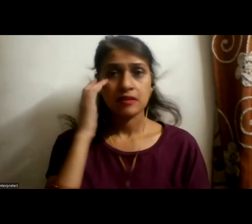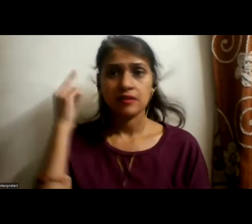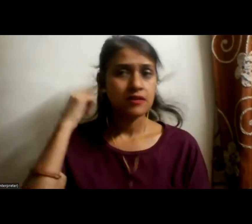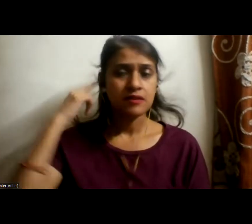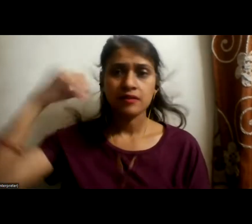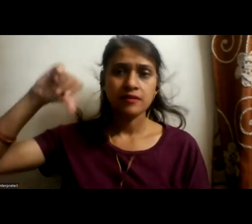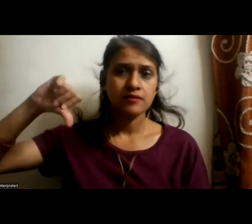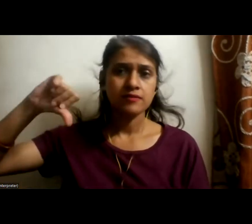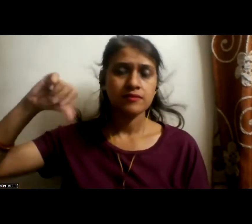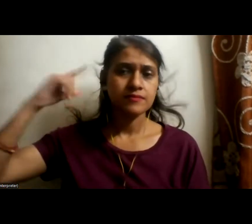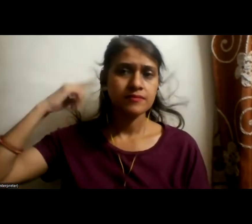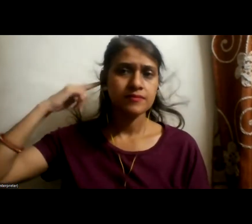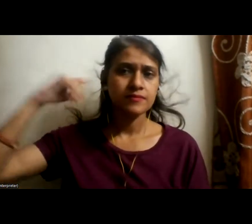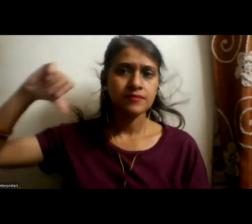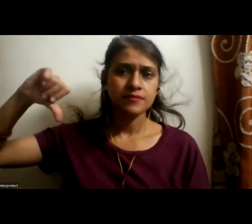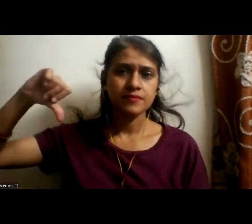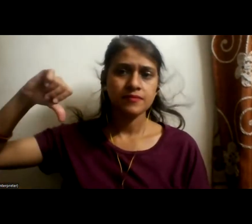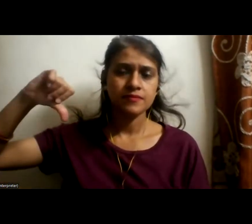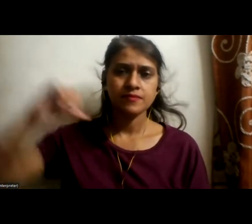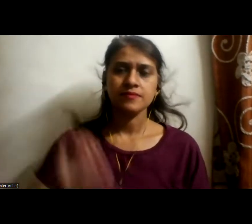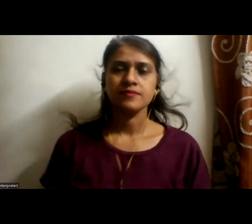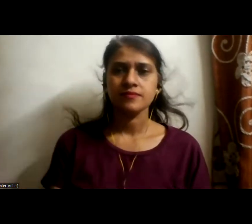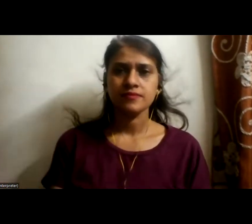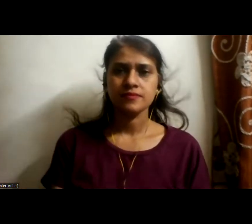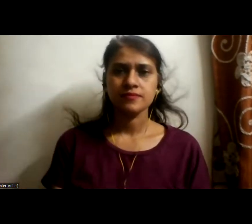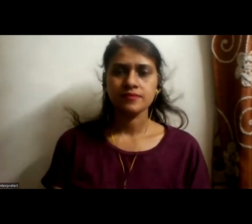Himani, we can't hear you.